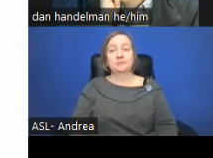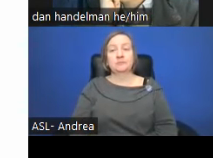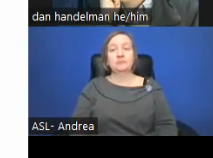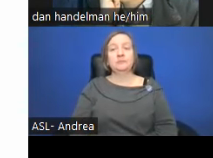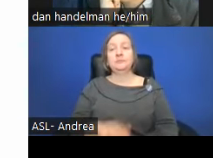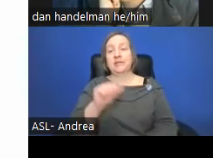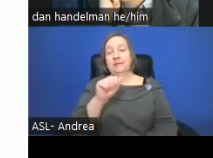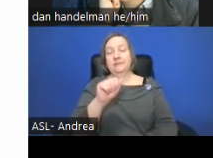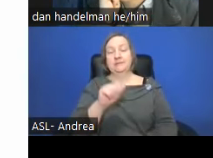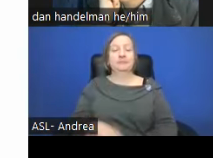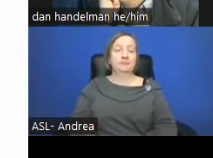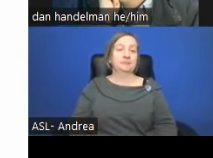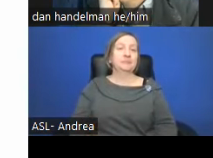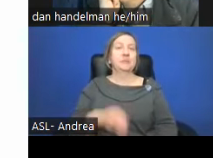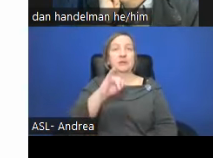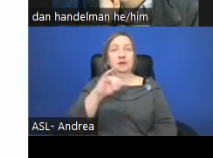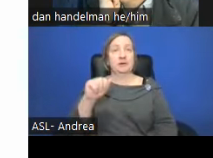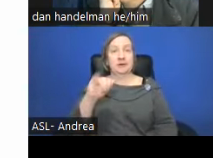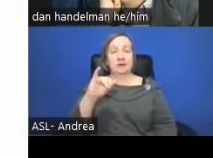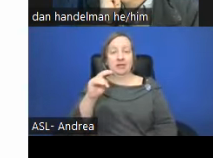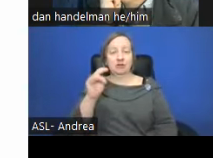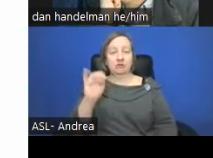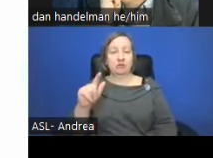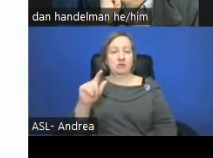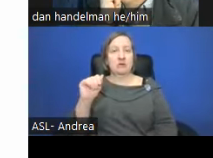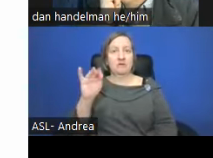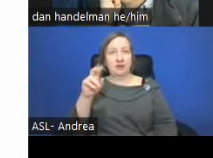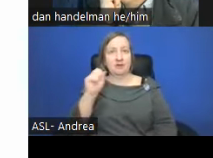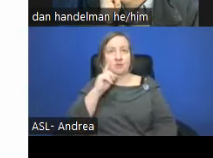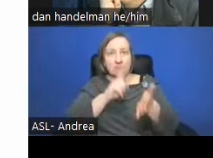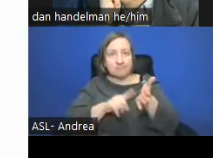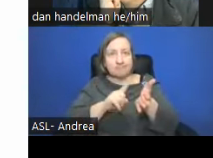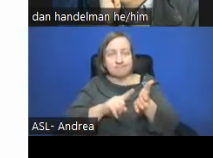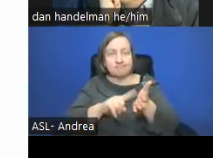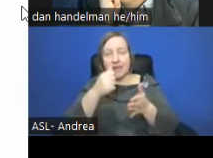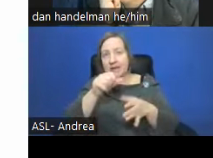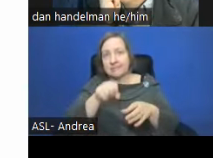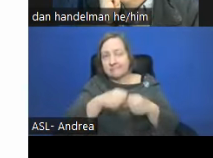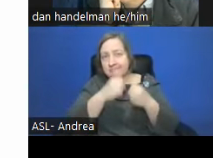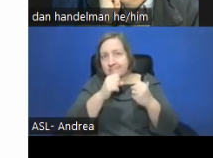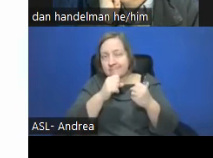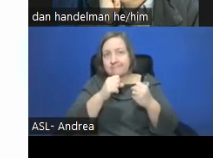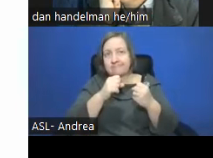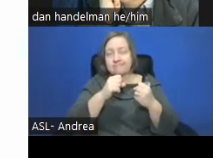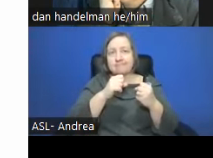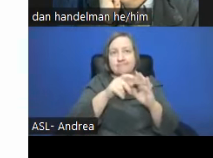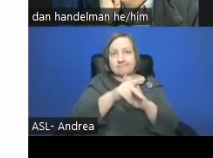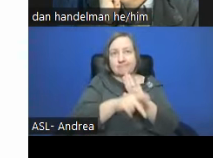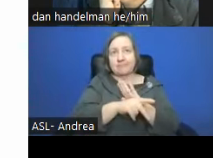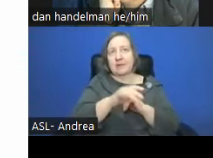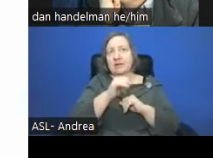A, internal affairs should investigate violations that do not impact the community.